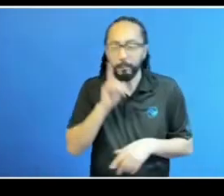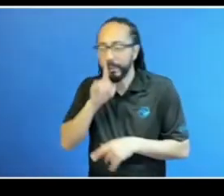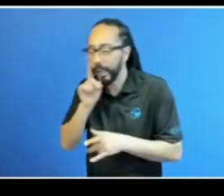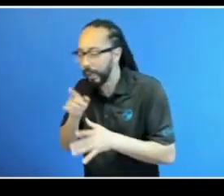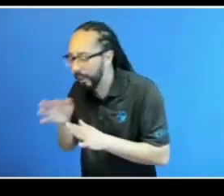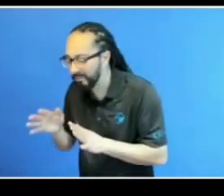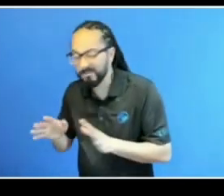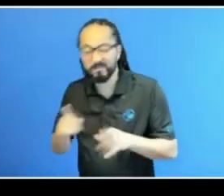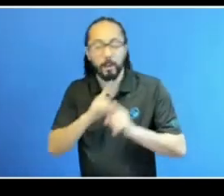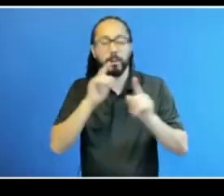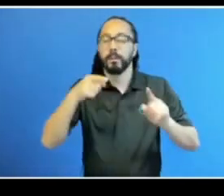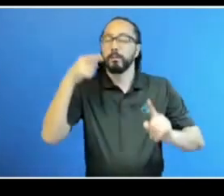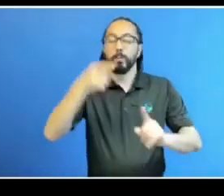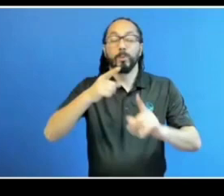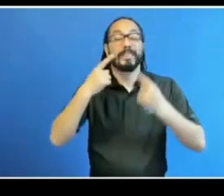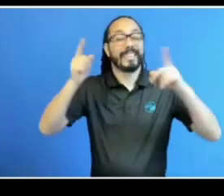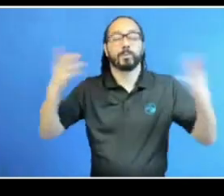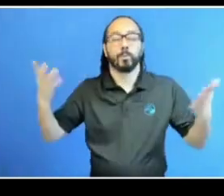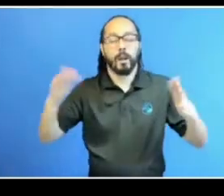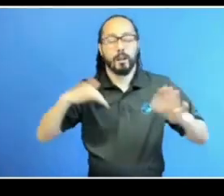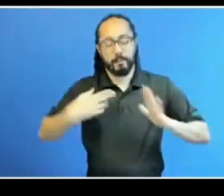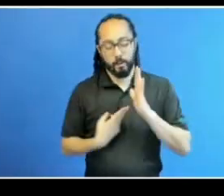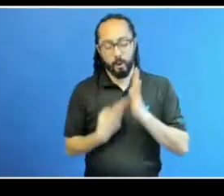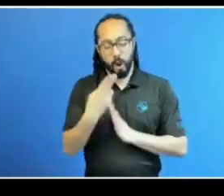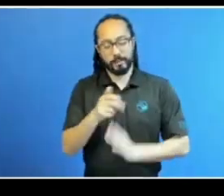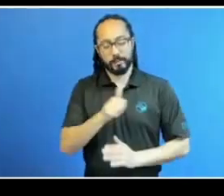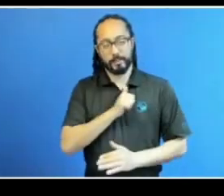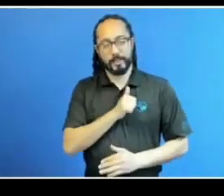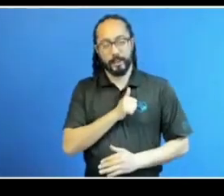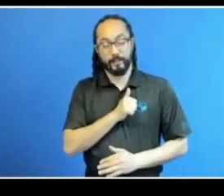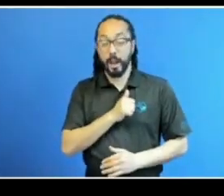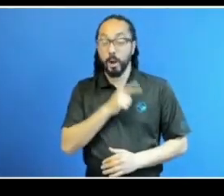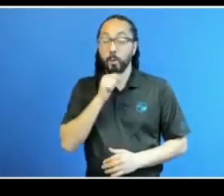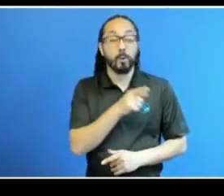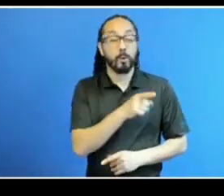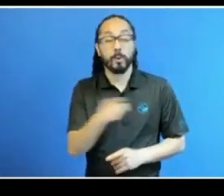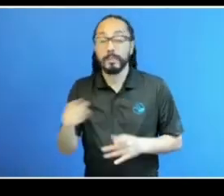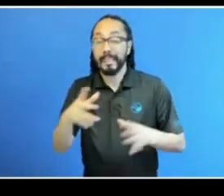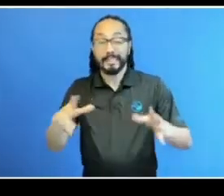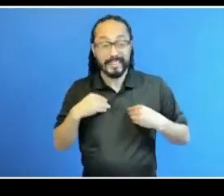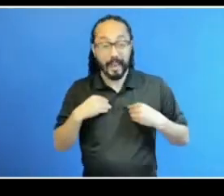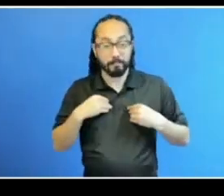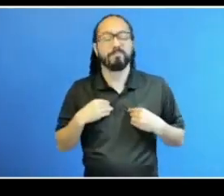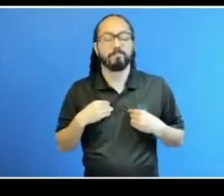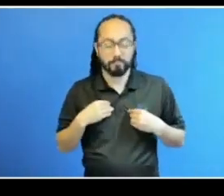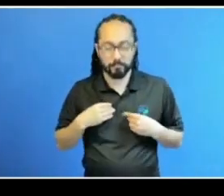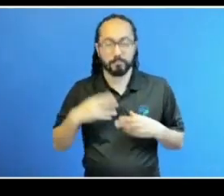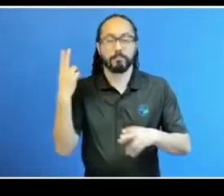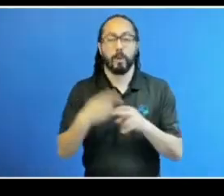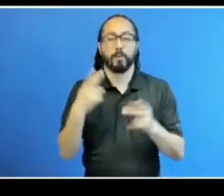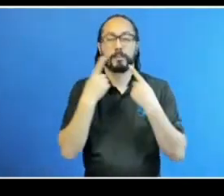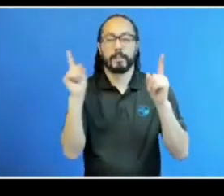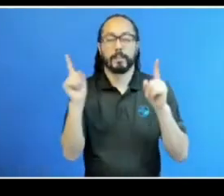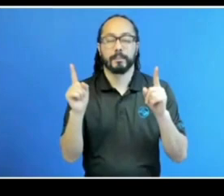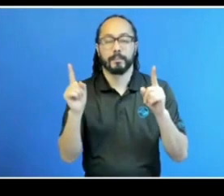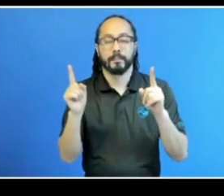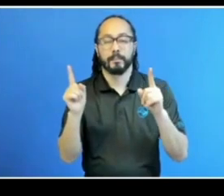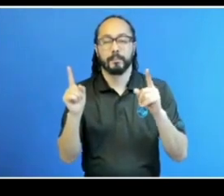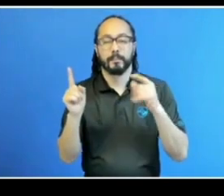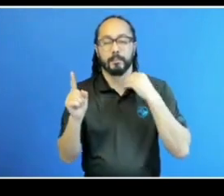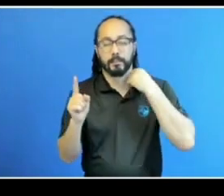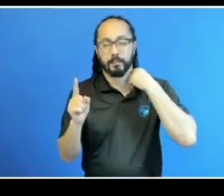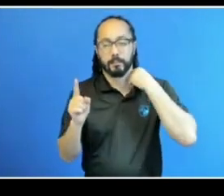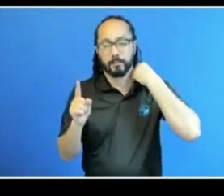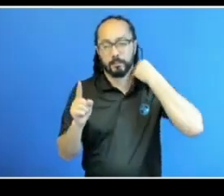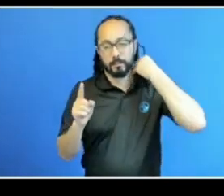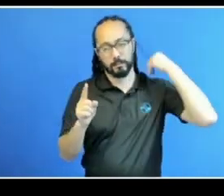your authentic self, and those around you that accept that's a success. So for me, having the space